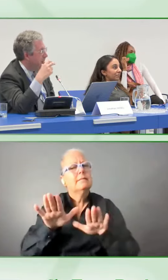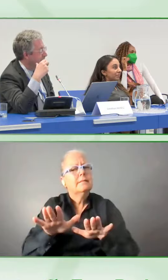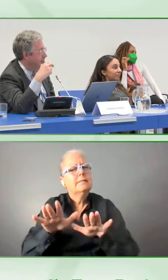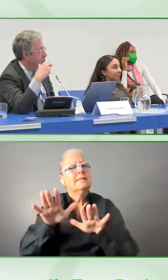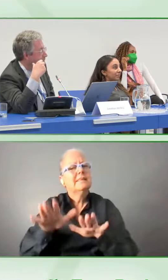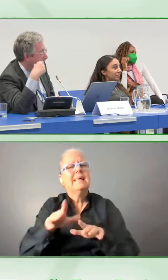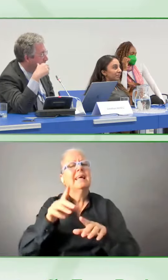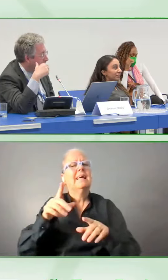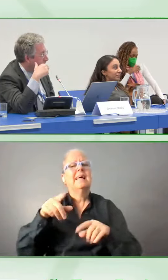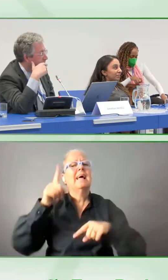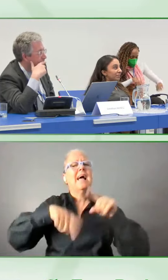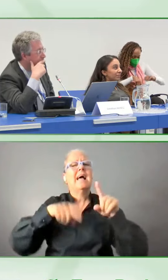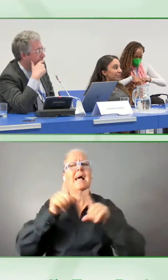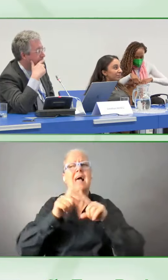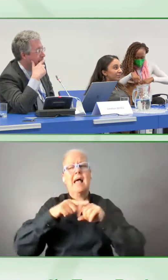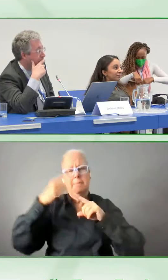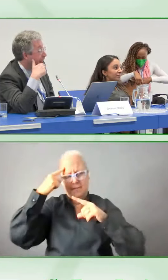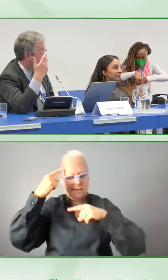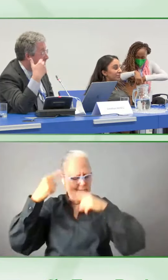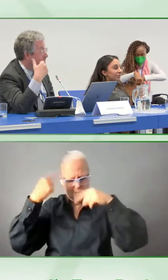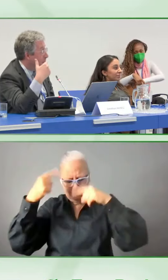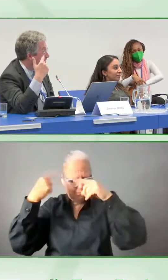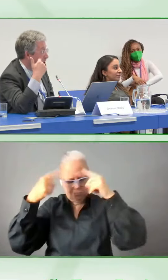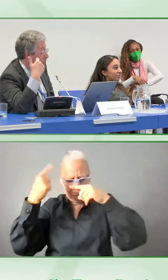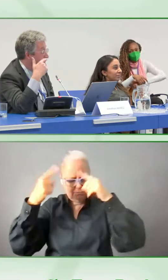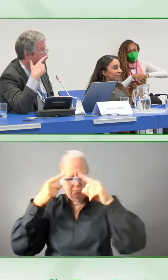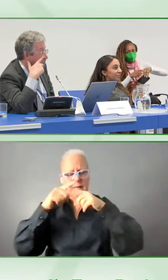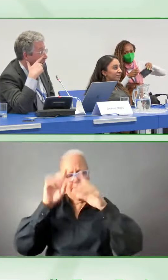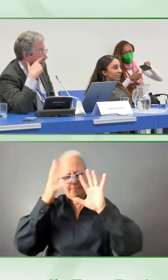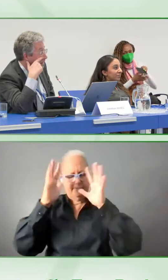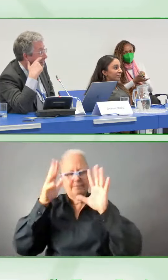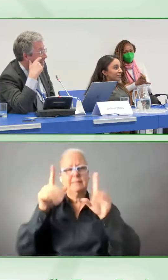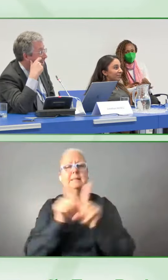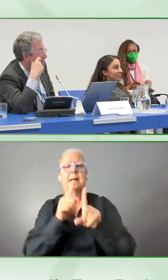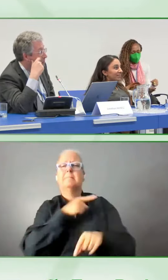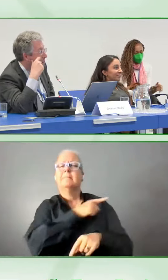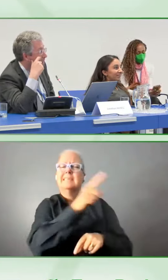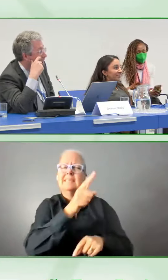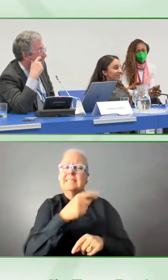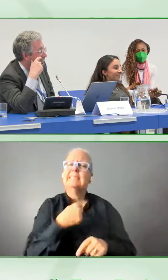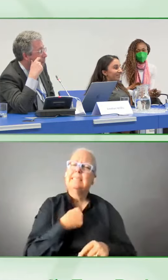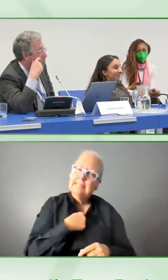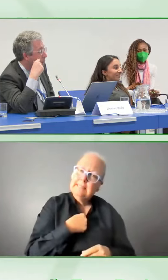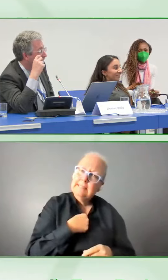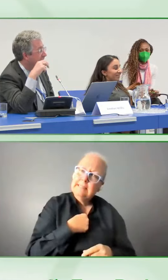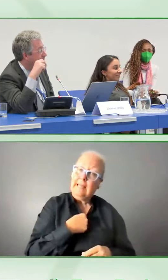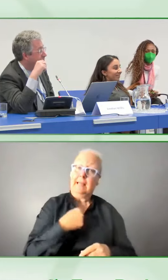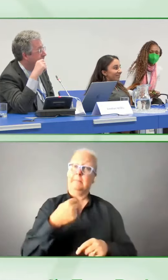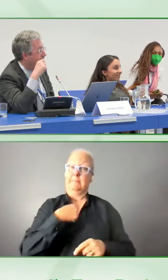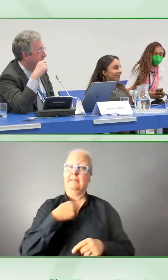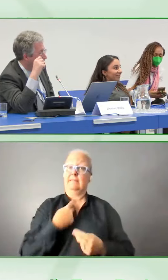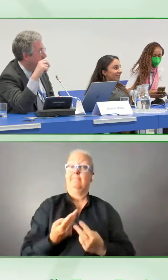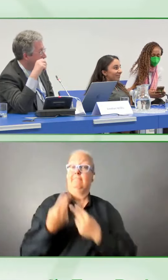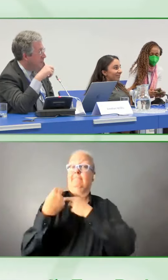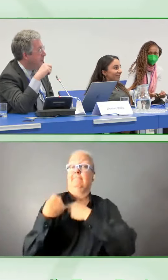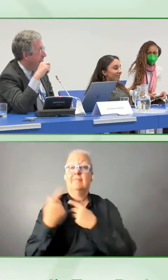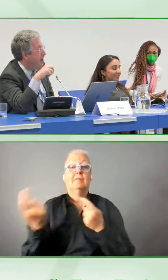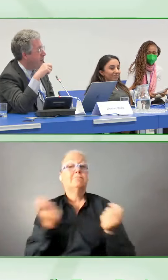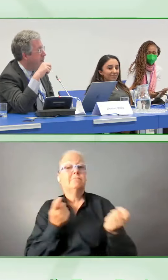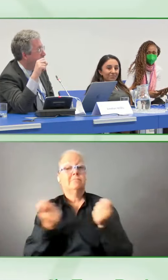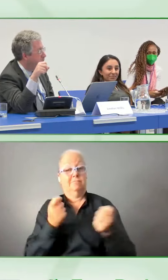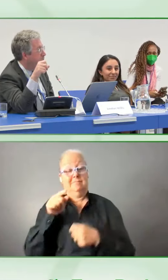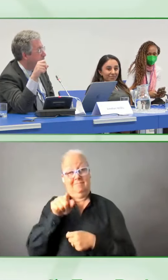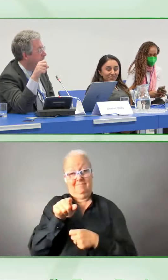same speed as everyone else. And I must admit, so I run these, and we have a slightly